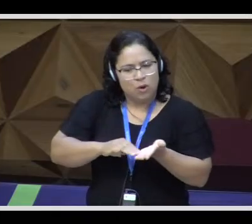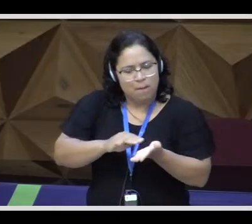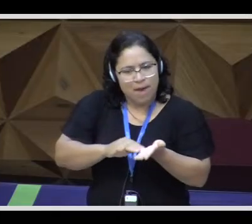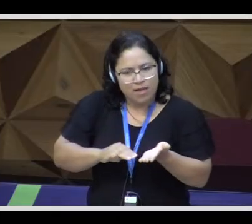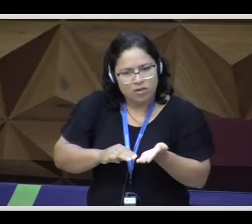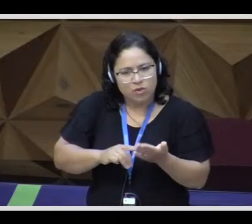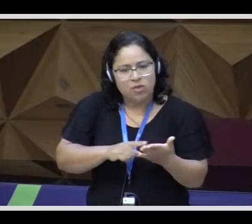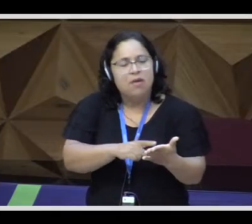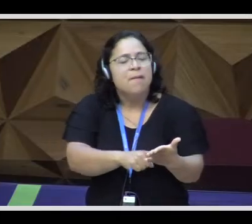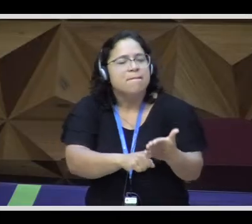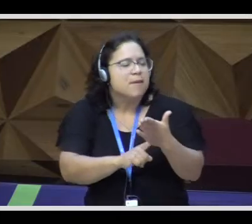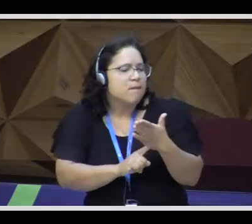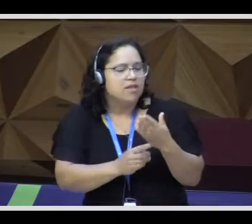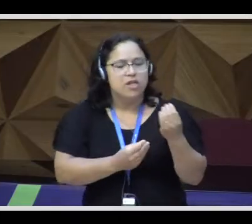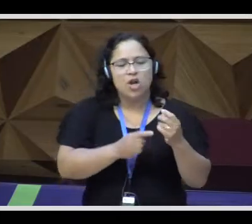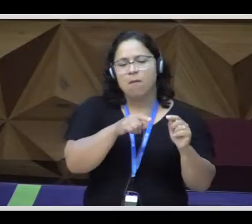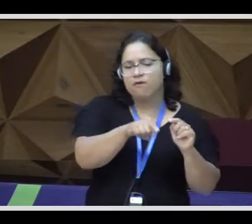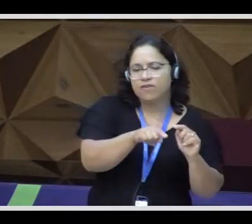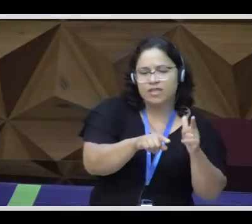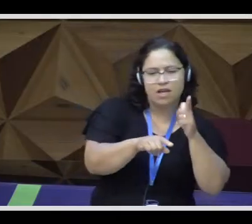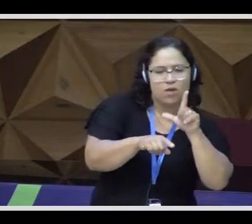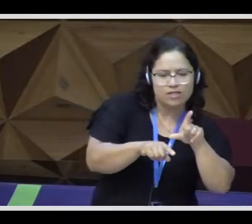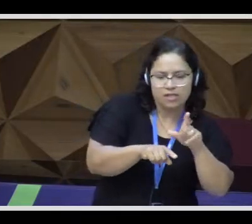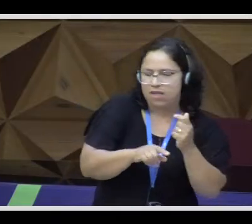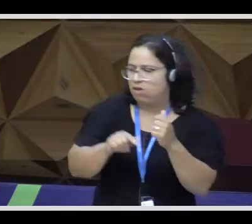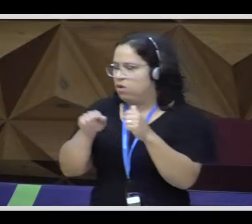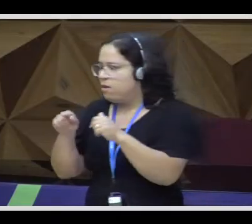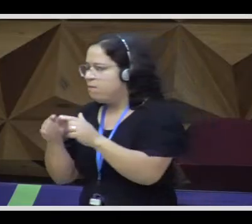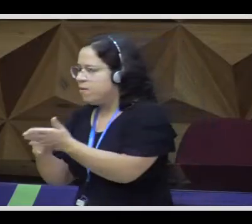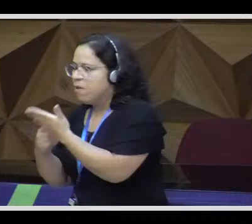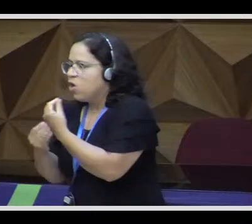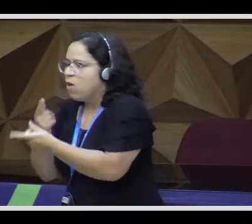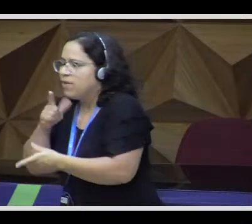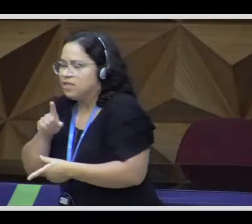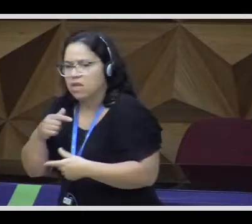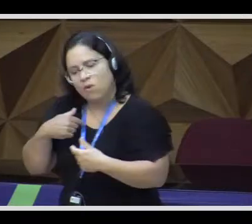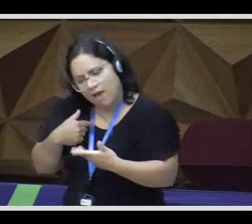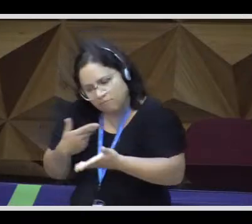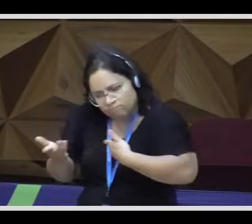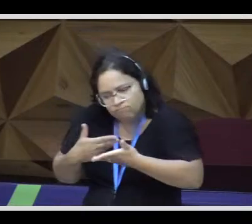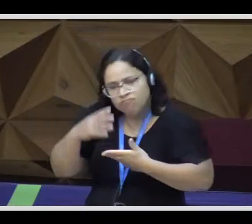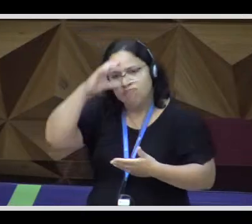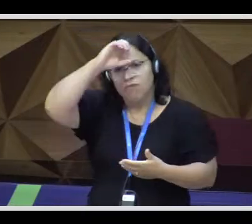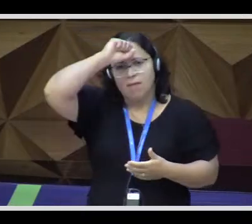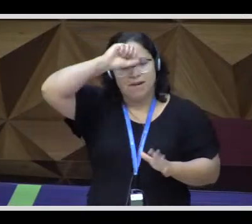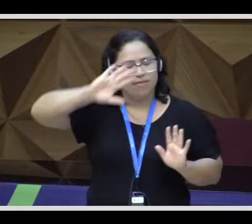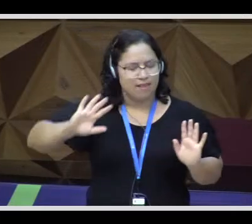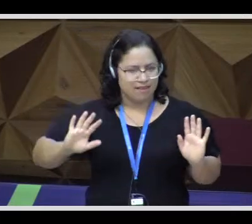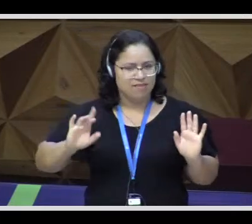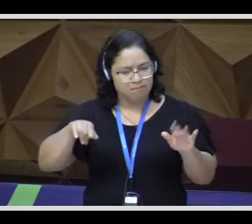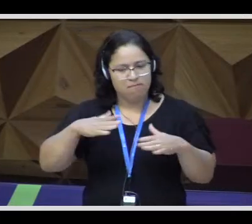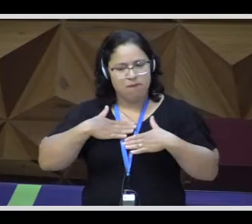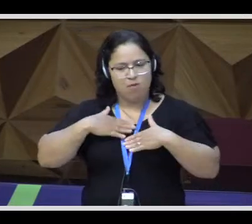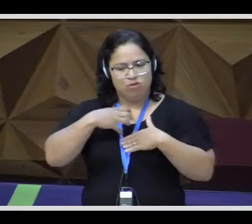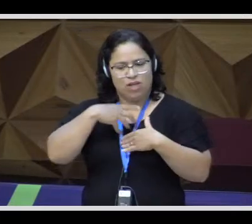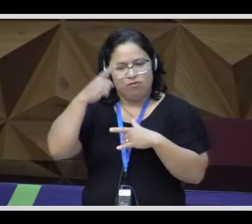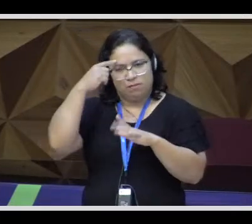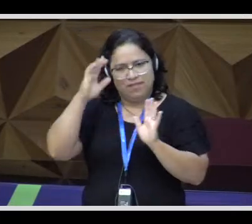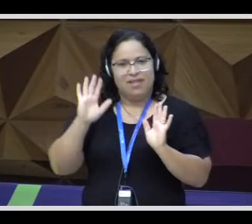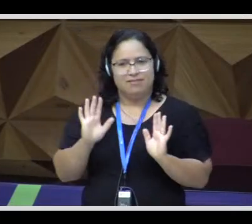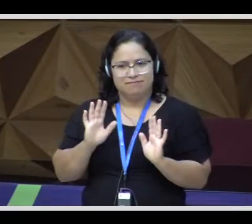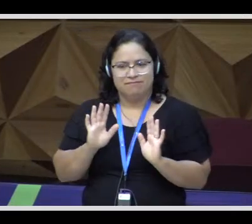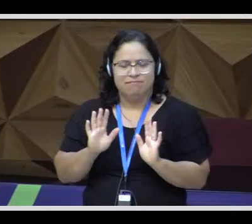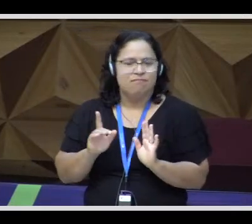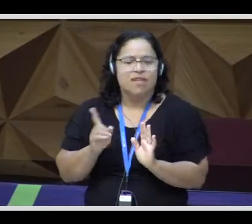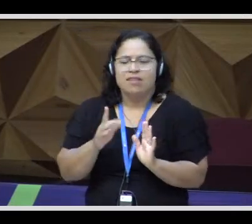got, I will learn from you. That's my way of thinking. So it doesn't matter which